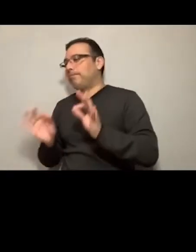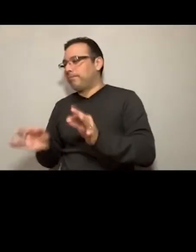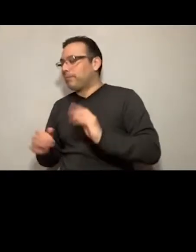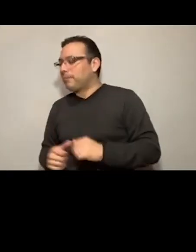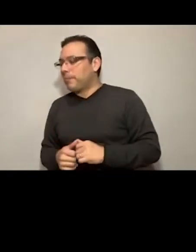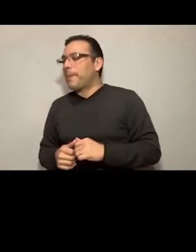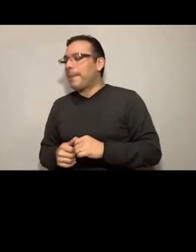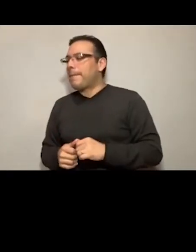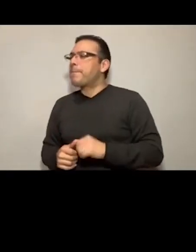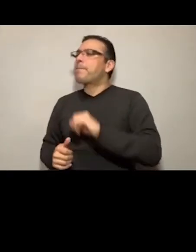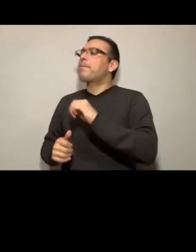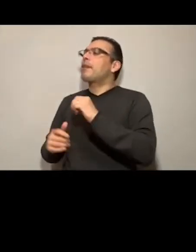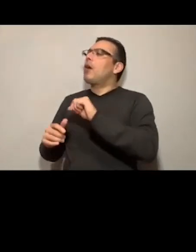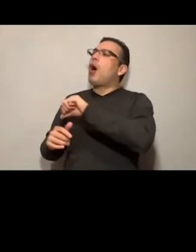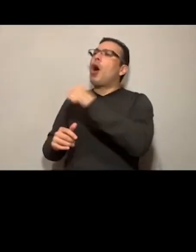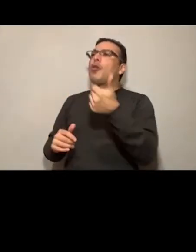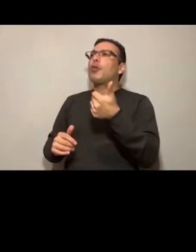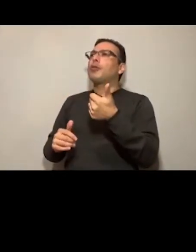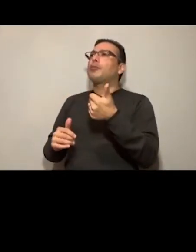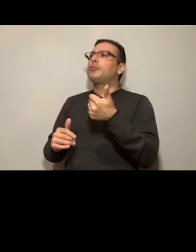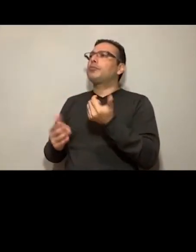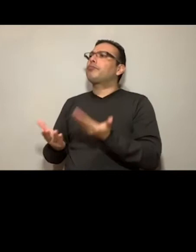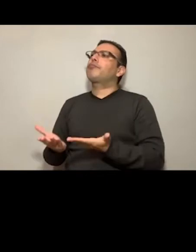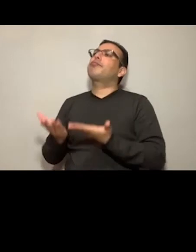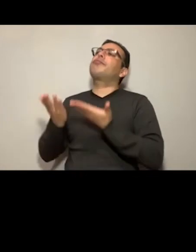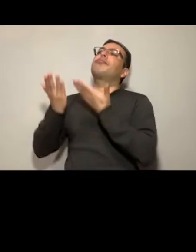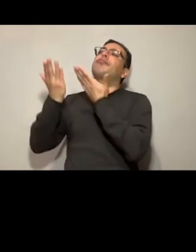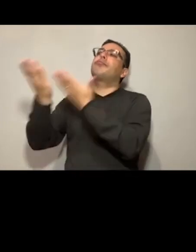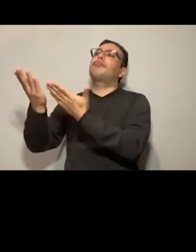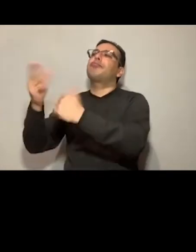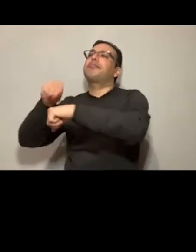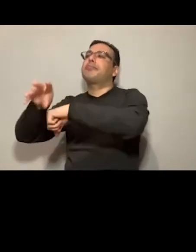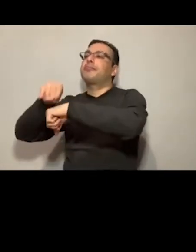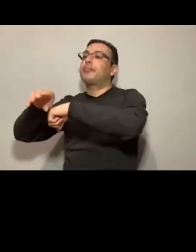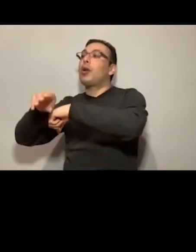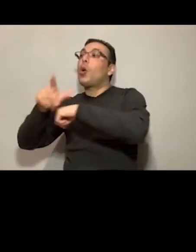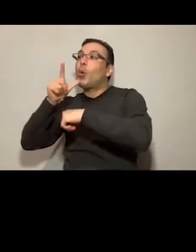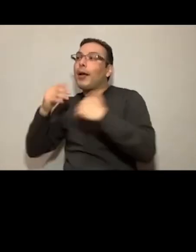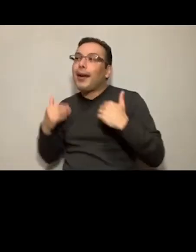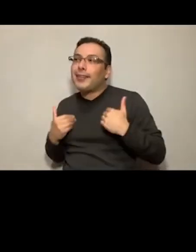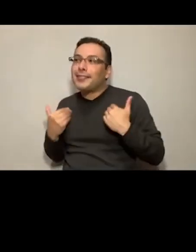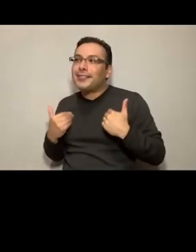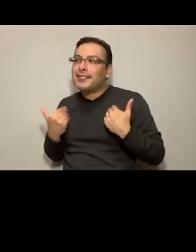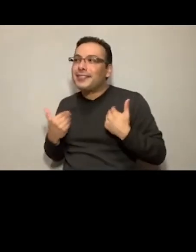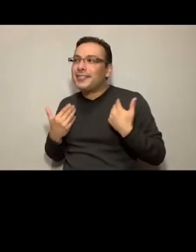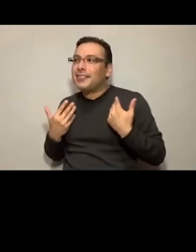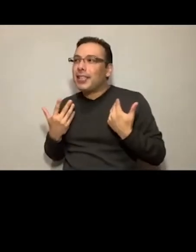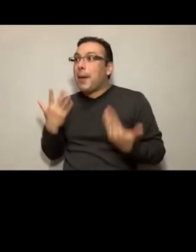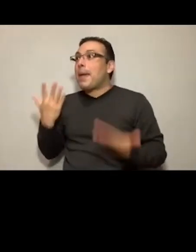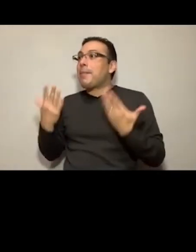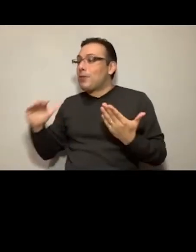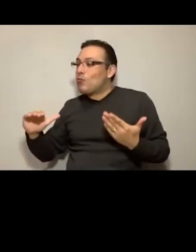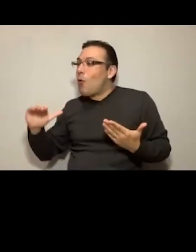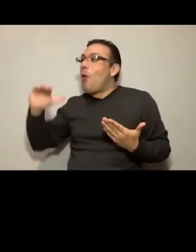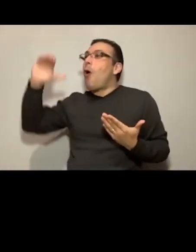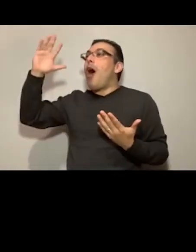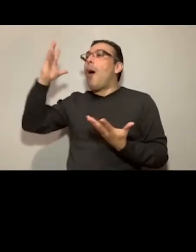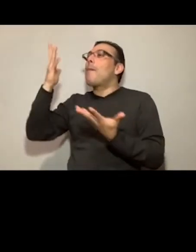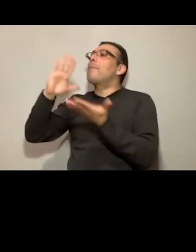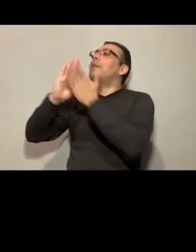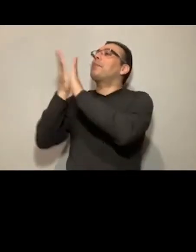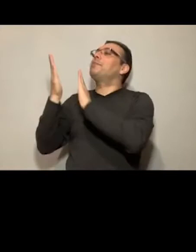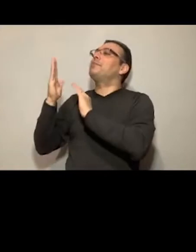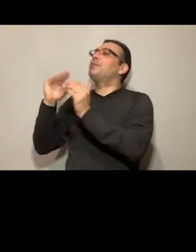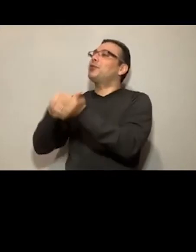give to somebody younger than you who wants to be a nurse or work in the healthcare